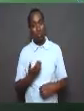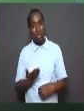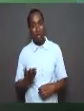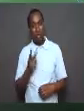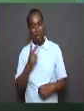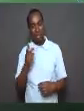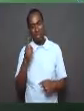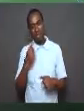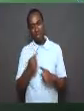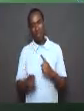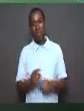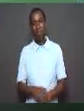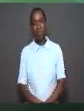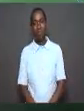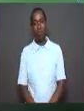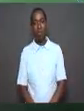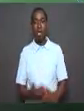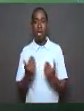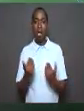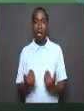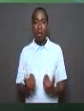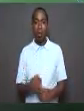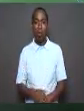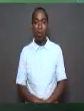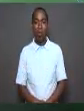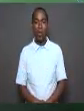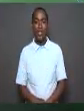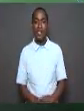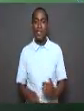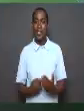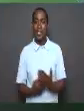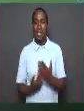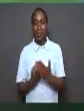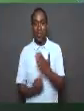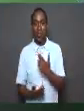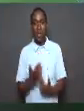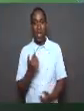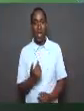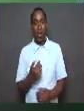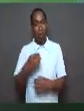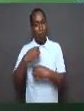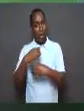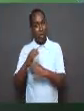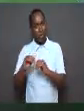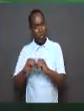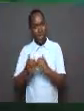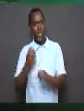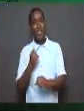specimens. Now, let us discuss how the microscope